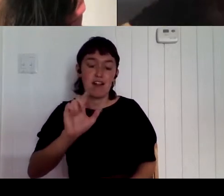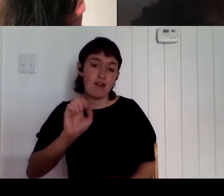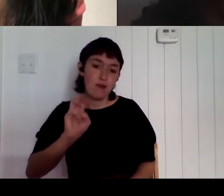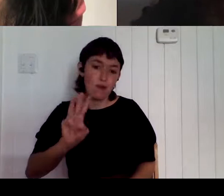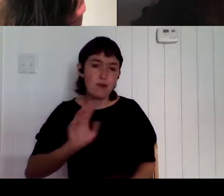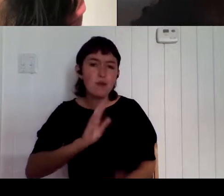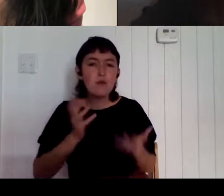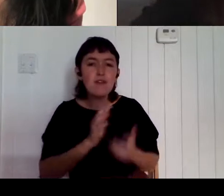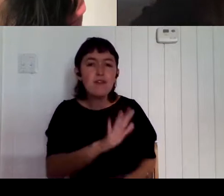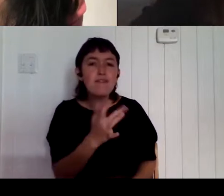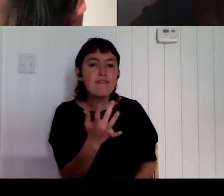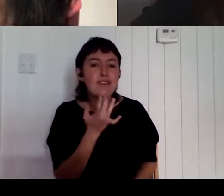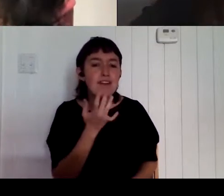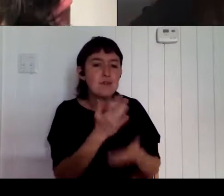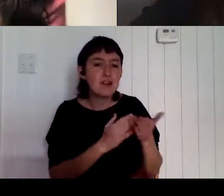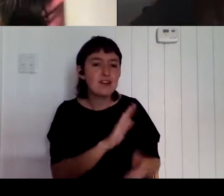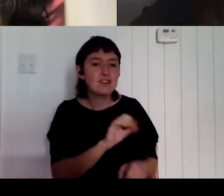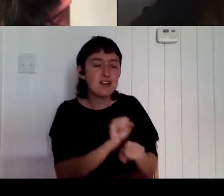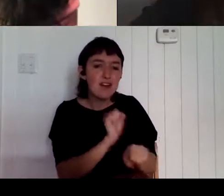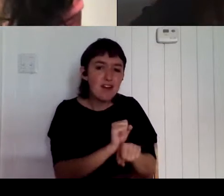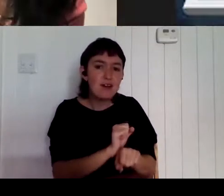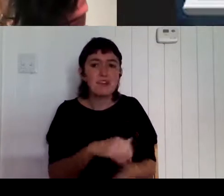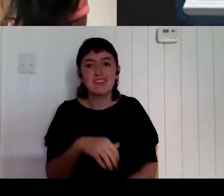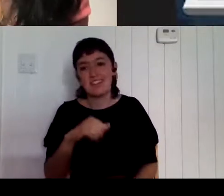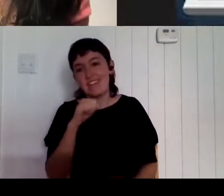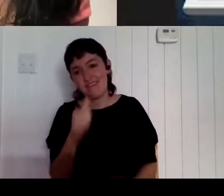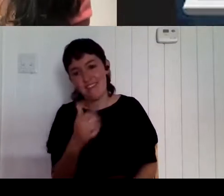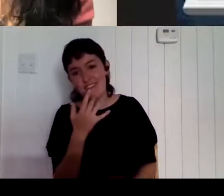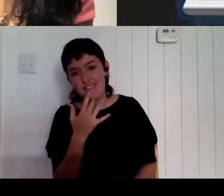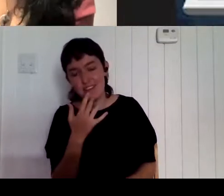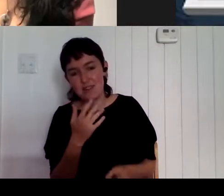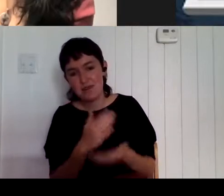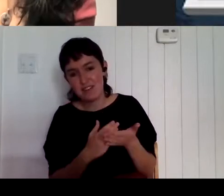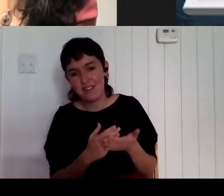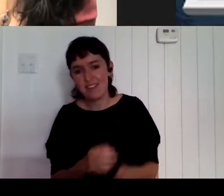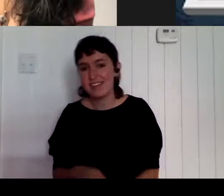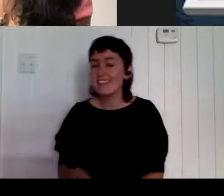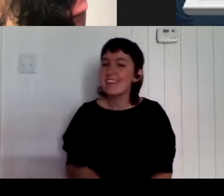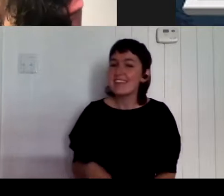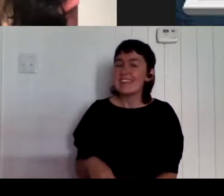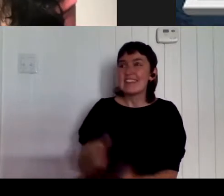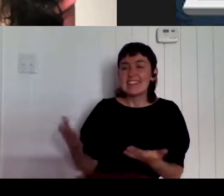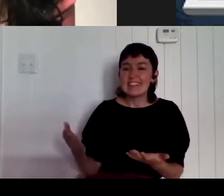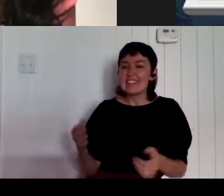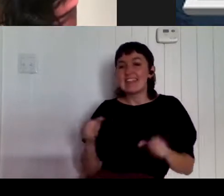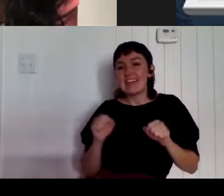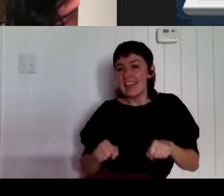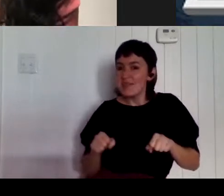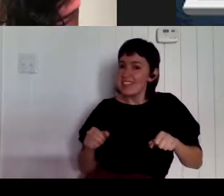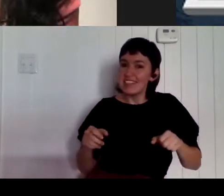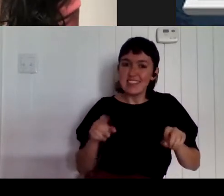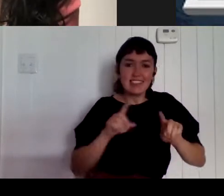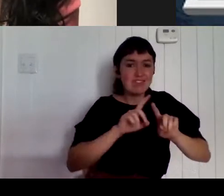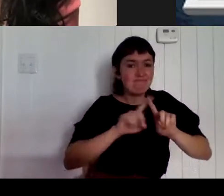and least favorite part of your job? Oh man, there it's a, it could be the same thing on different days. Um, I